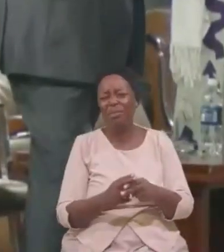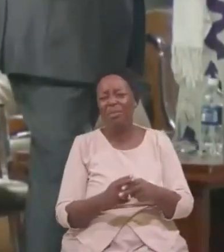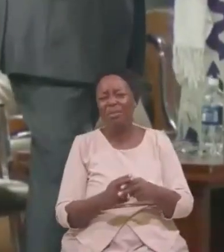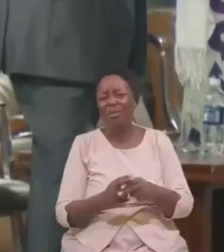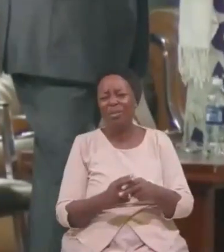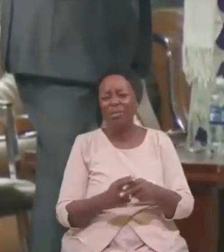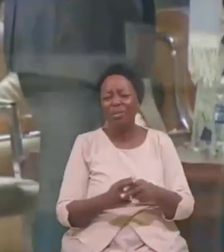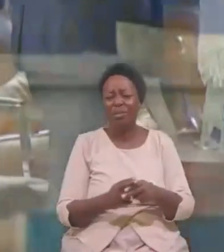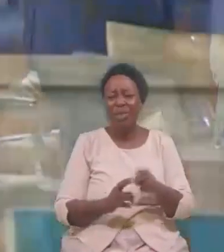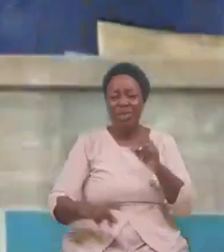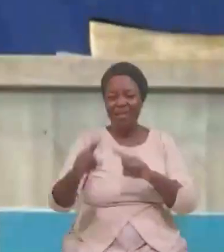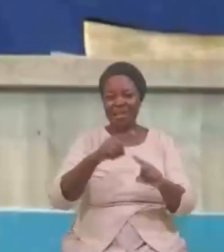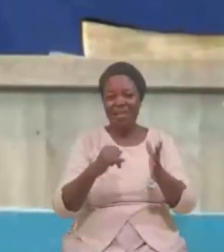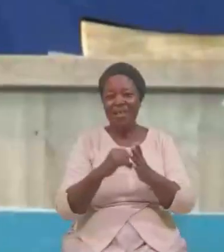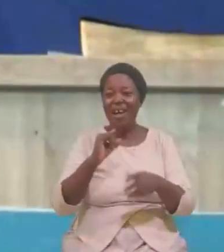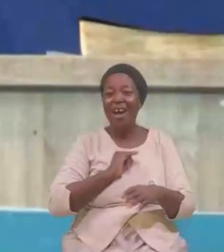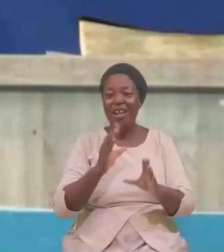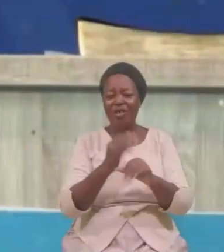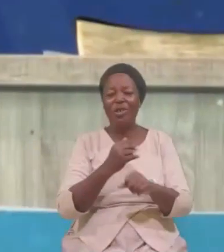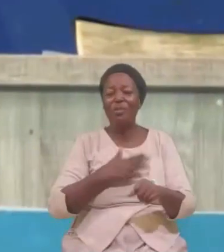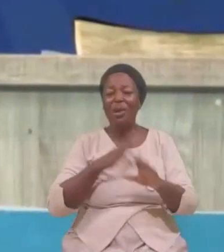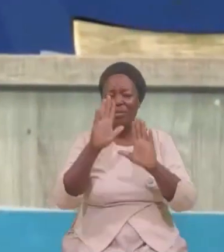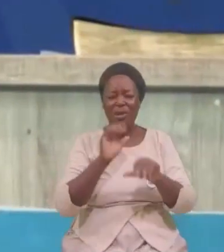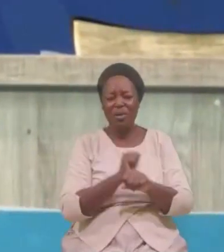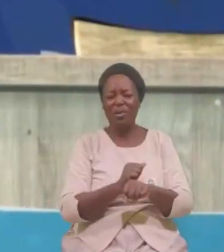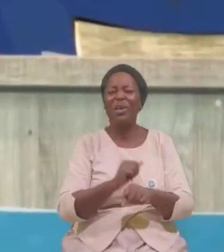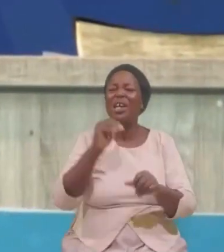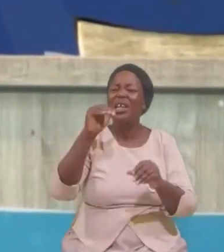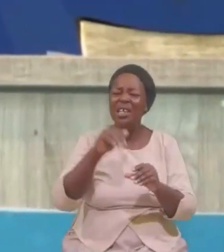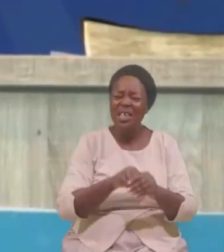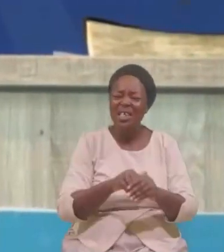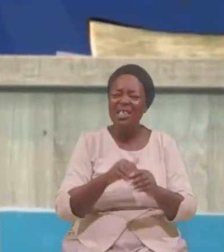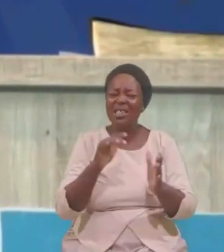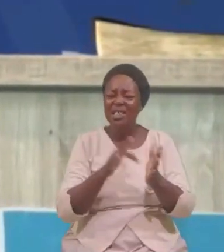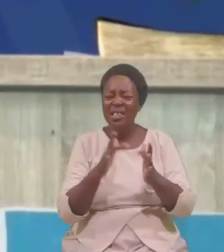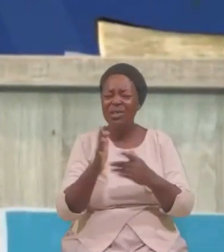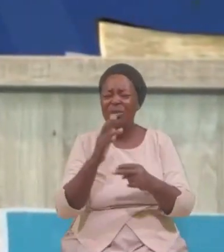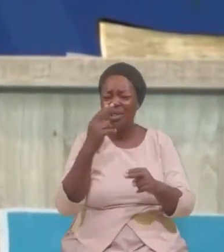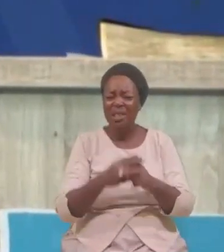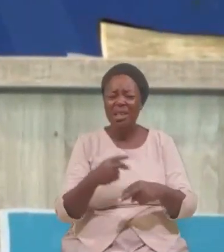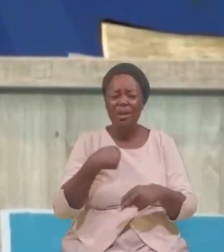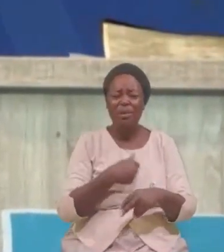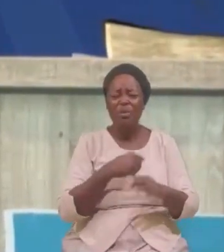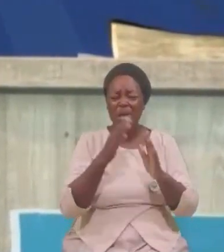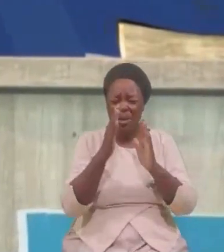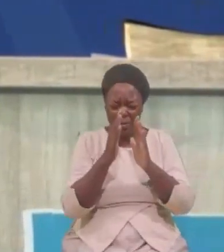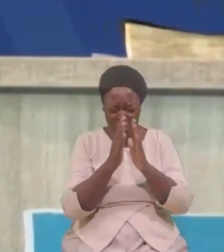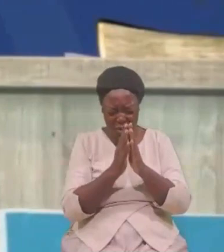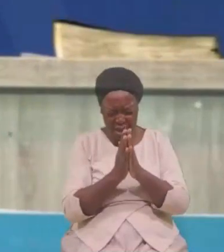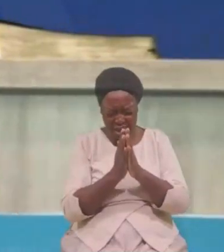I got my miracle. In Jesus' name, we pray.